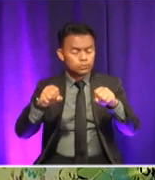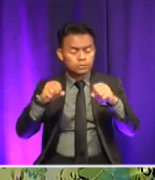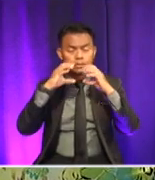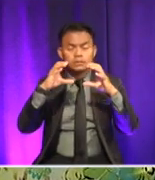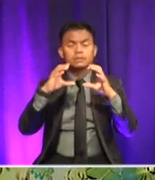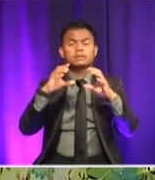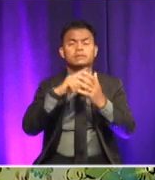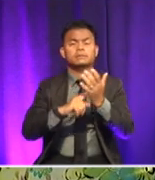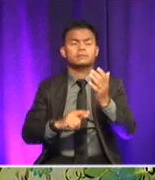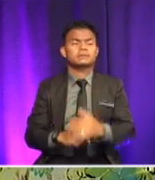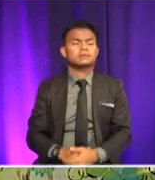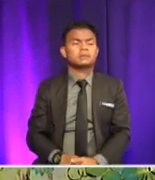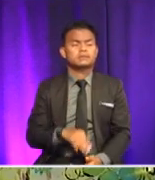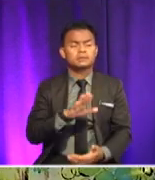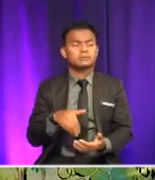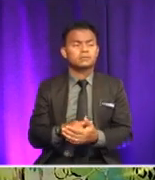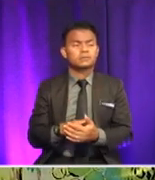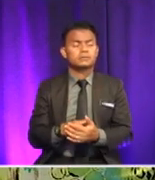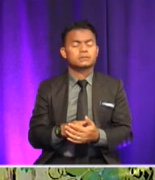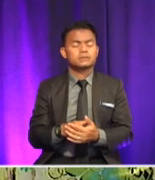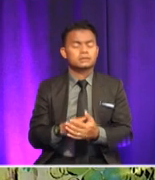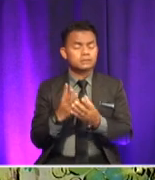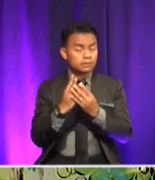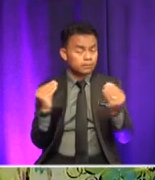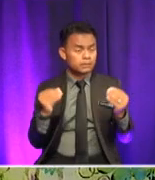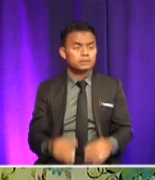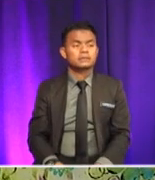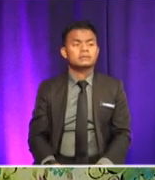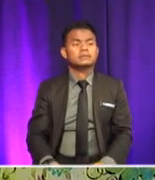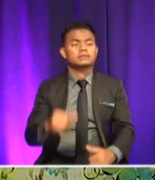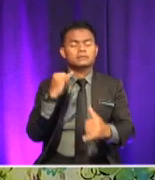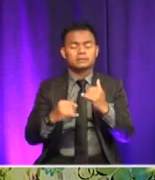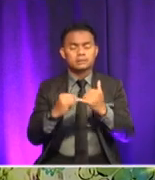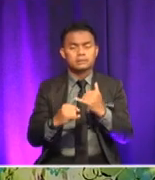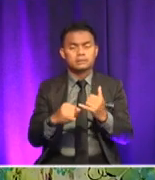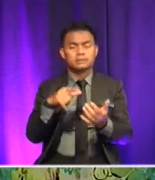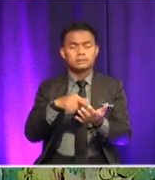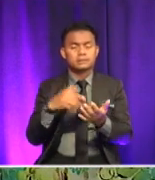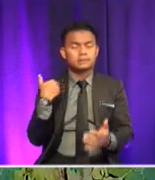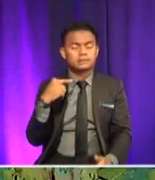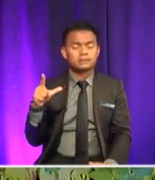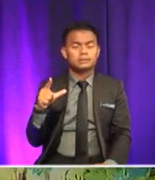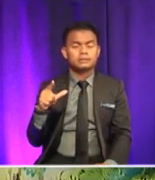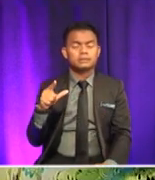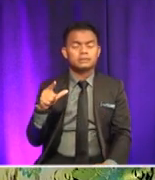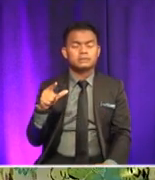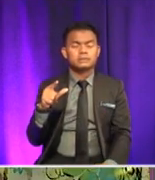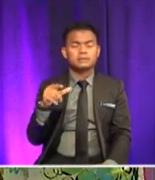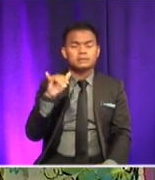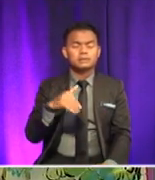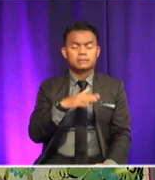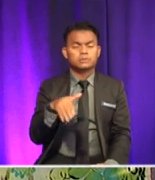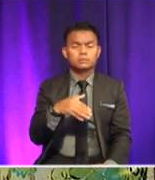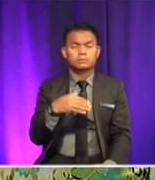come in. Okay, last but not least, this one is your favorite. I know many students favors this so